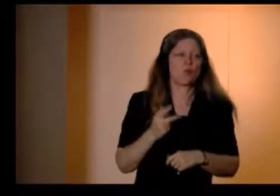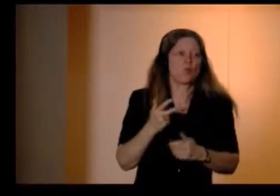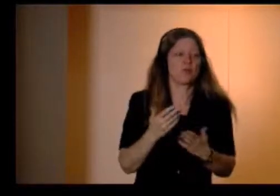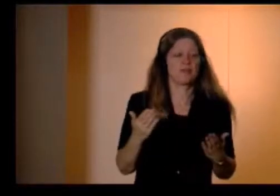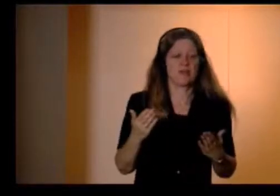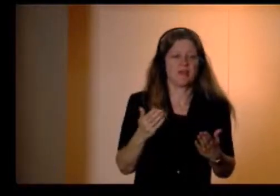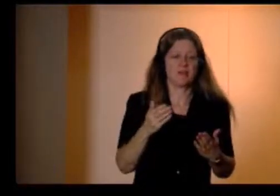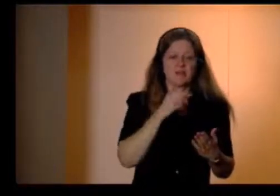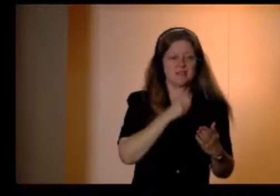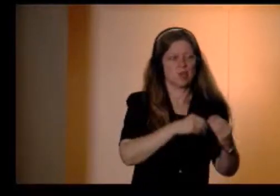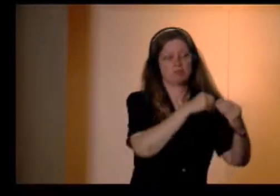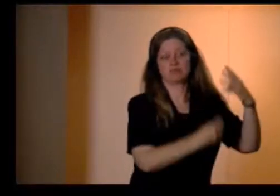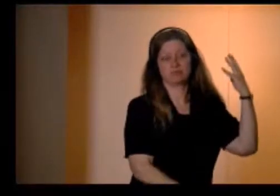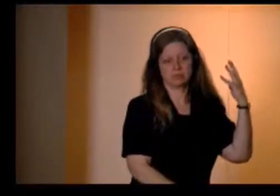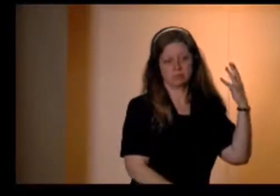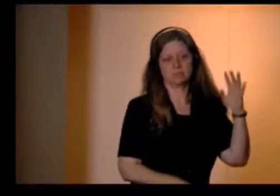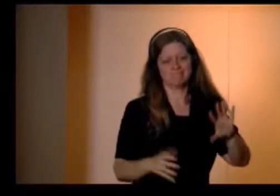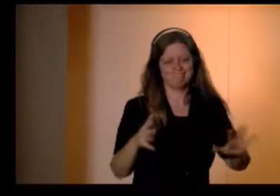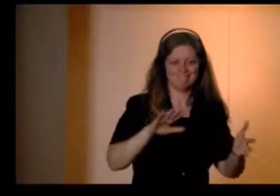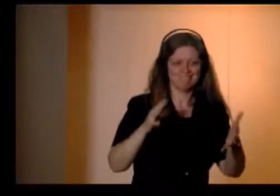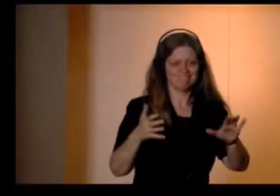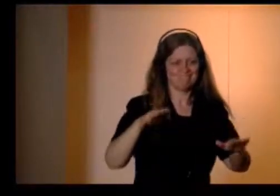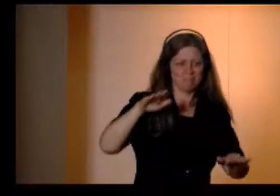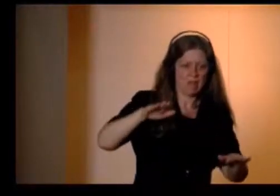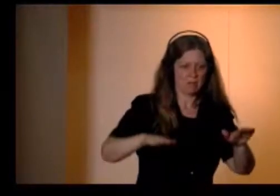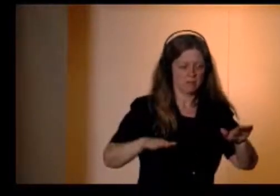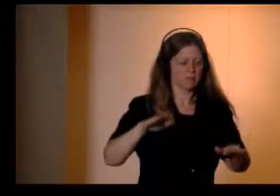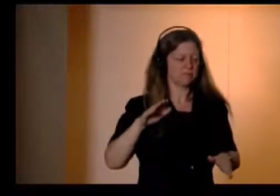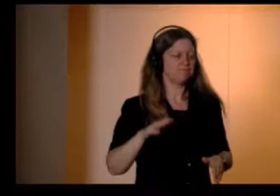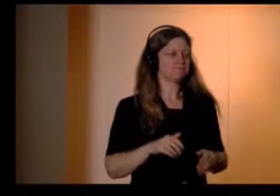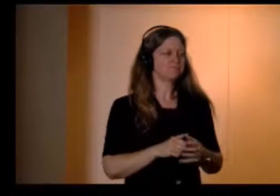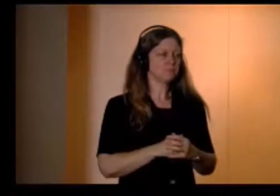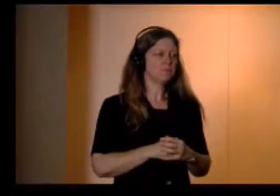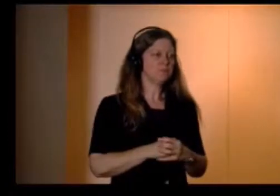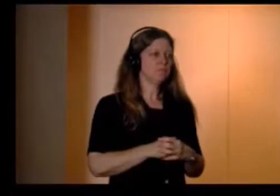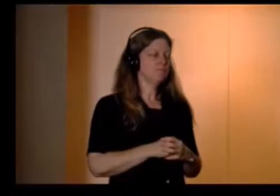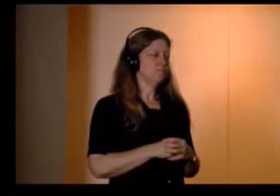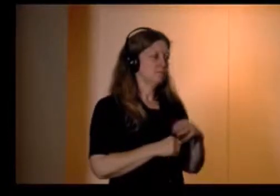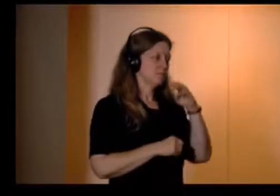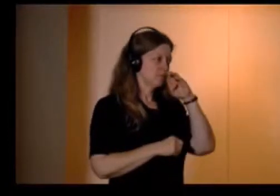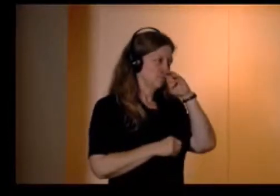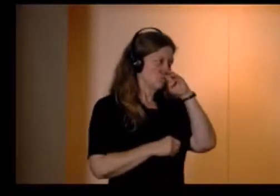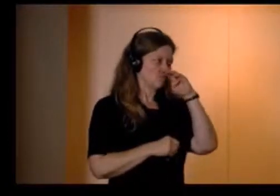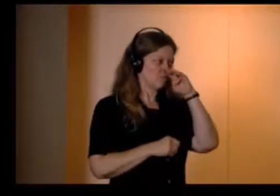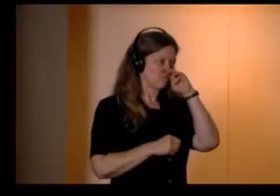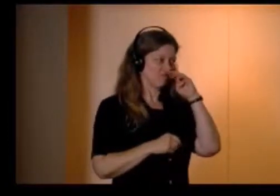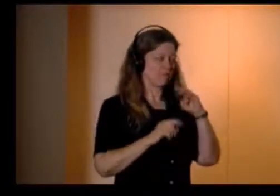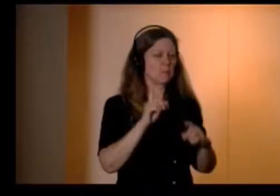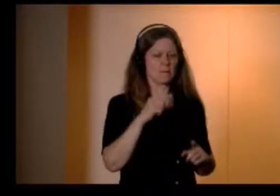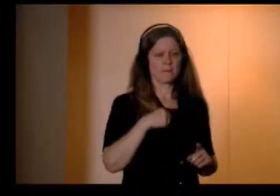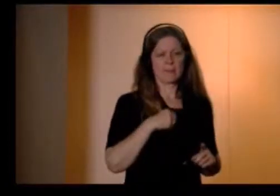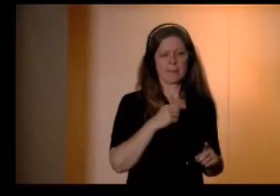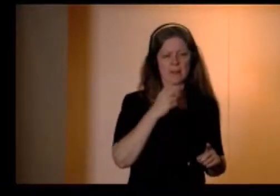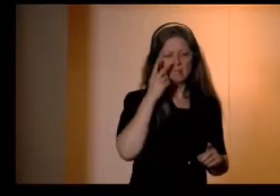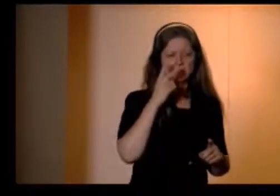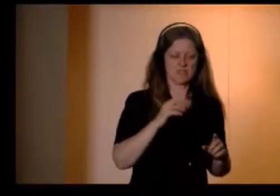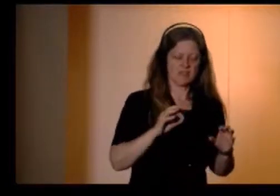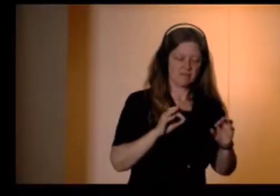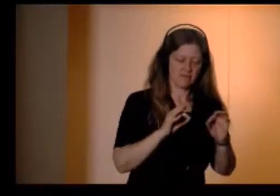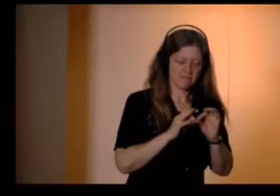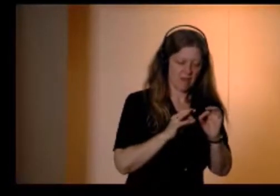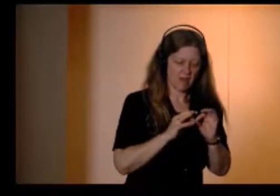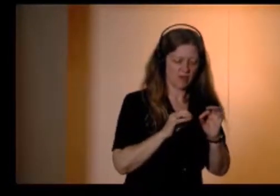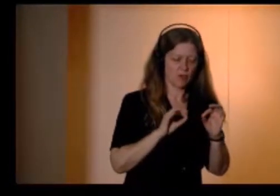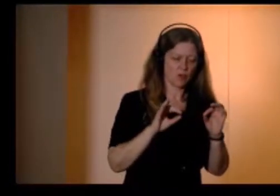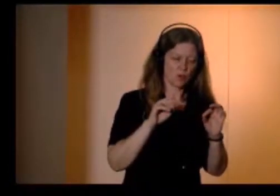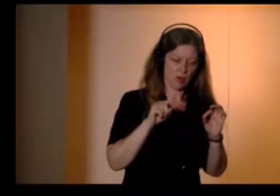or some number like that. So that's where sort of the value of say what you find in the National Museum of Natural History,